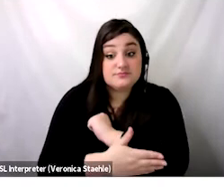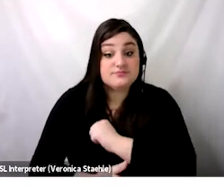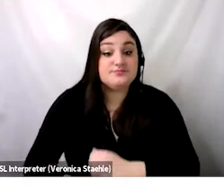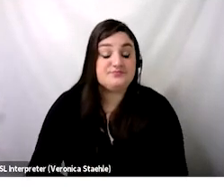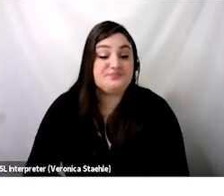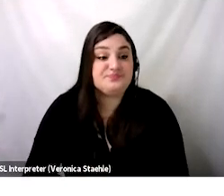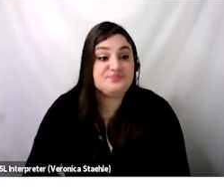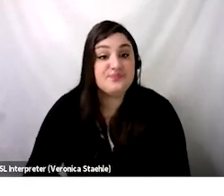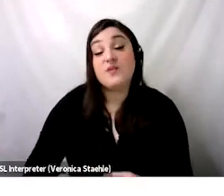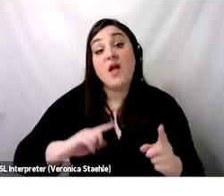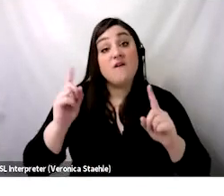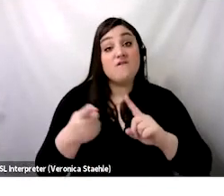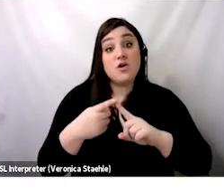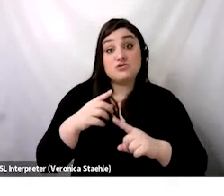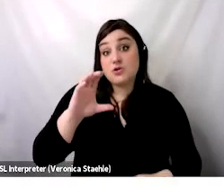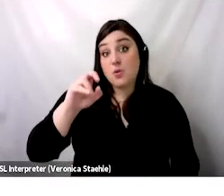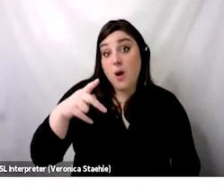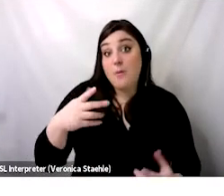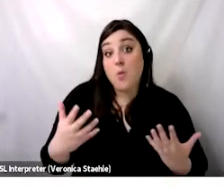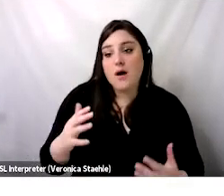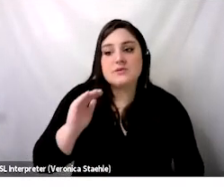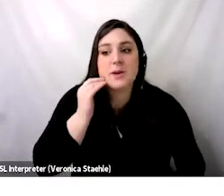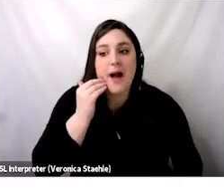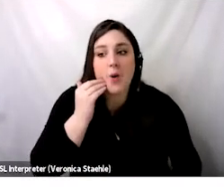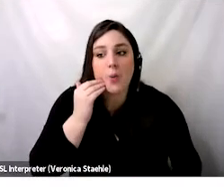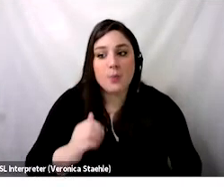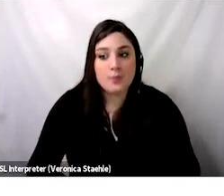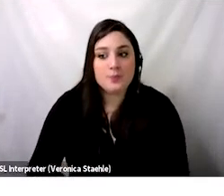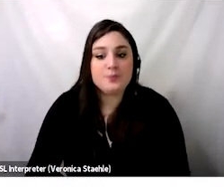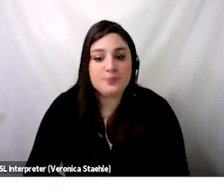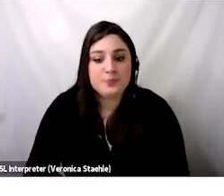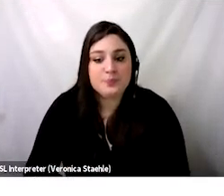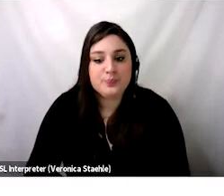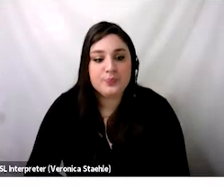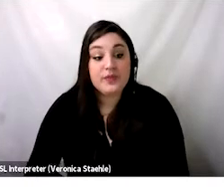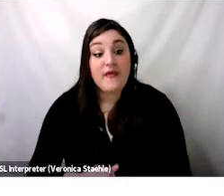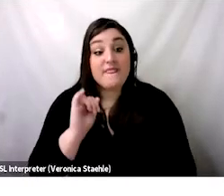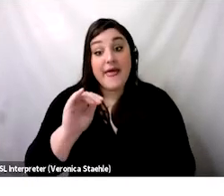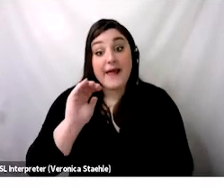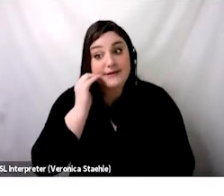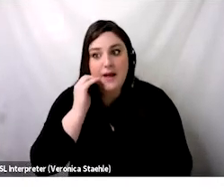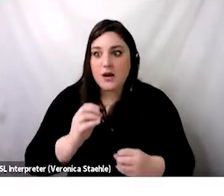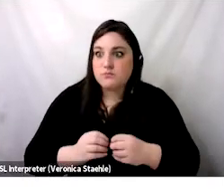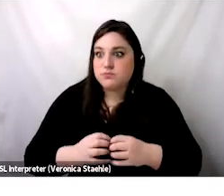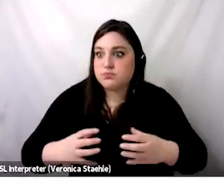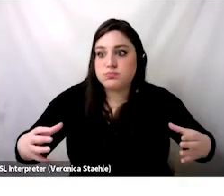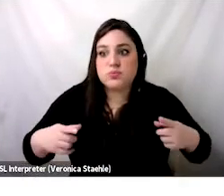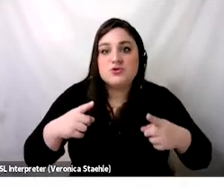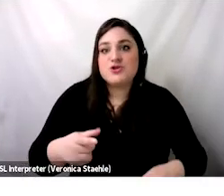The first crop will be tobacco. During the 19th century, this was